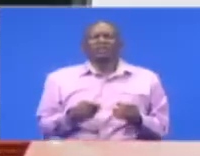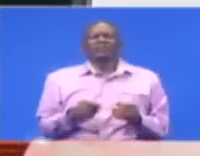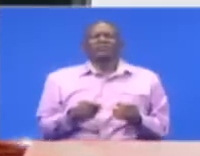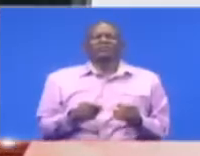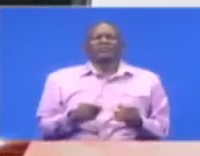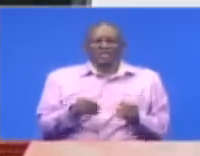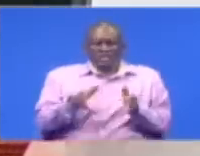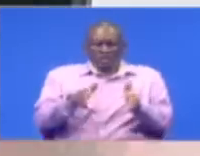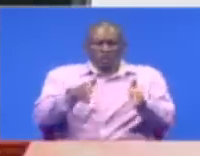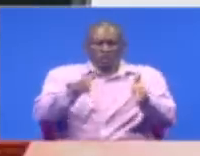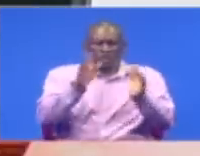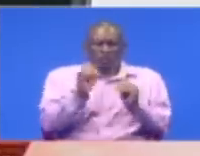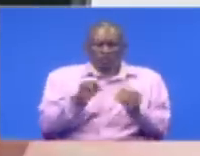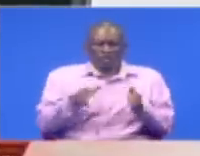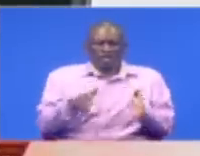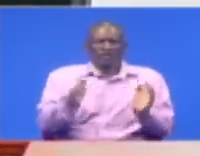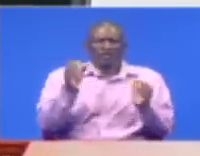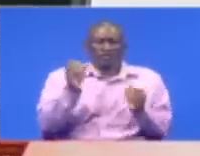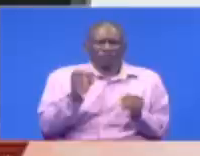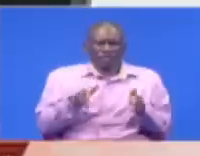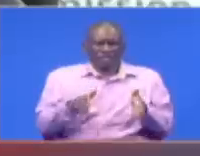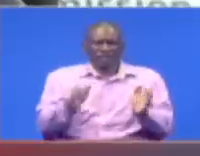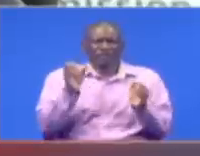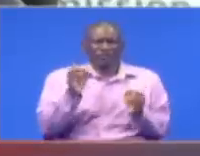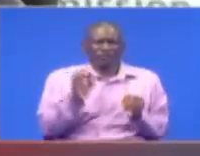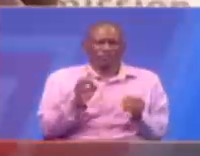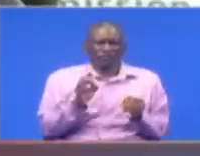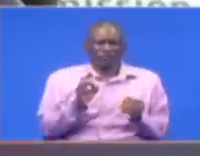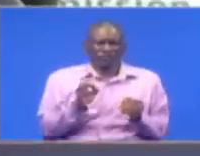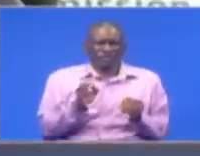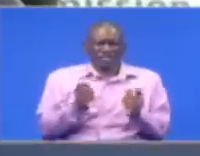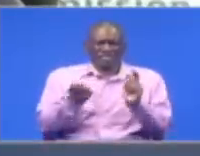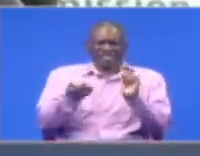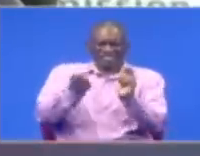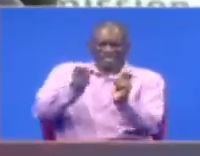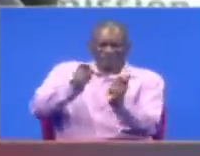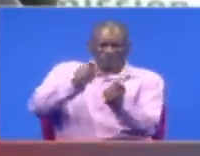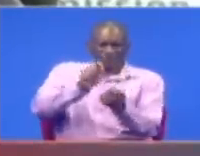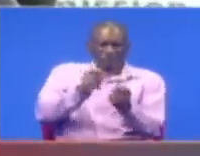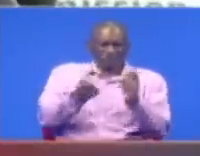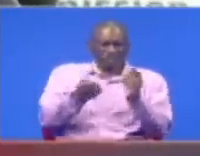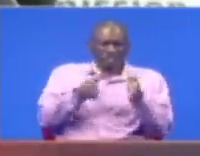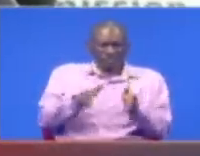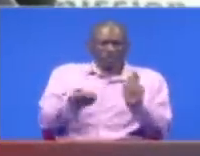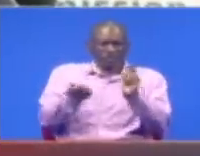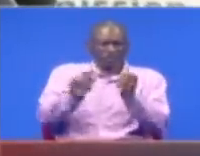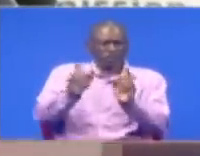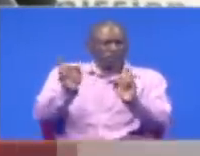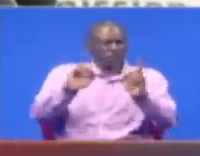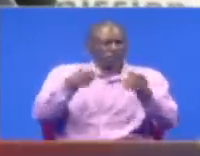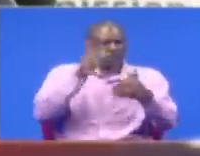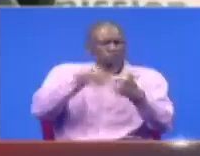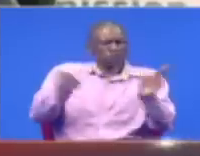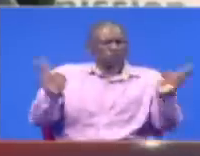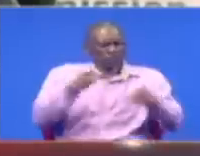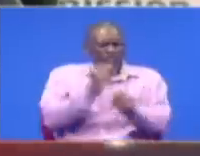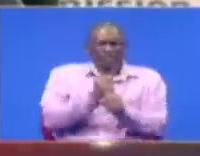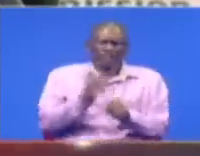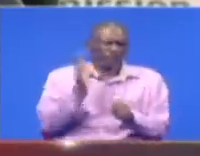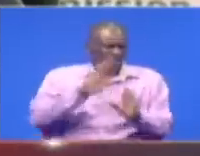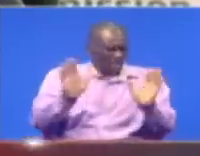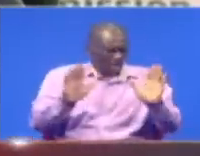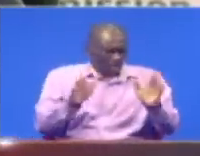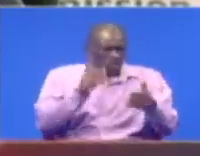in terms of the transformation, not what has already been